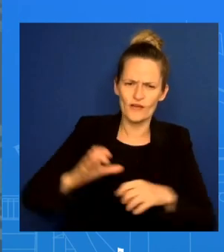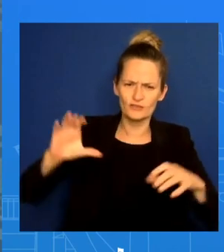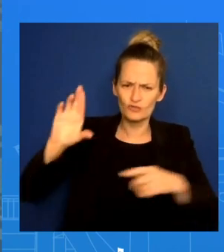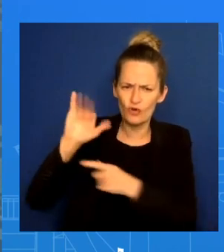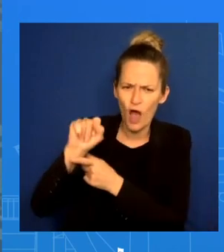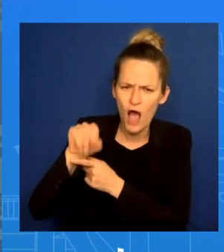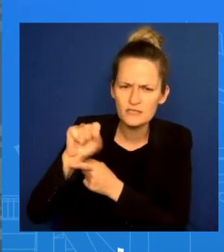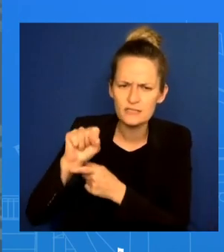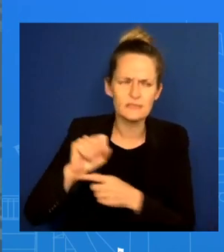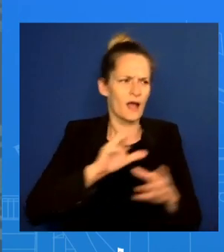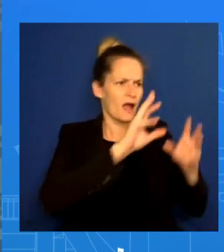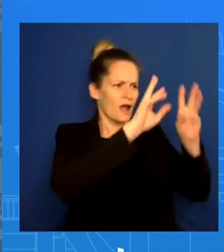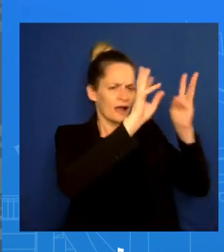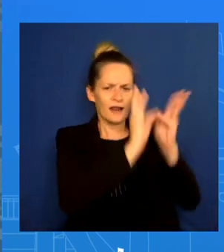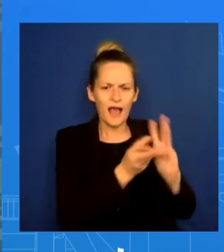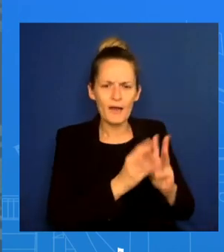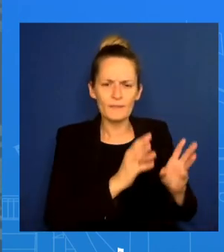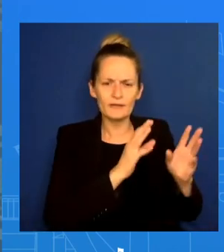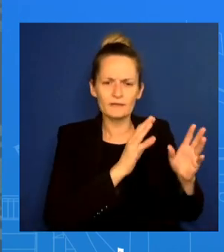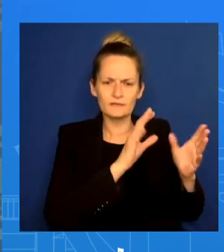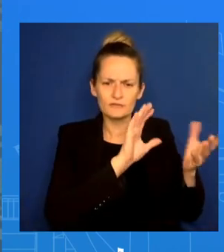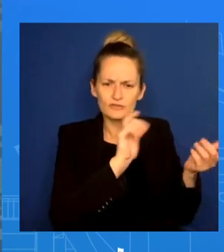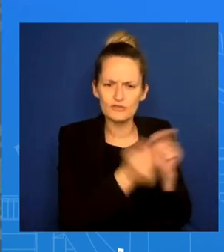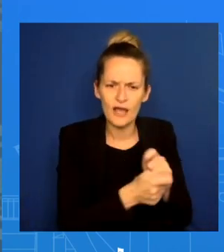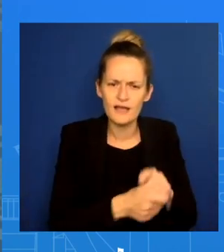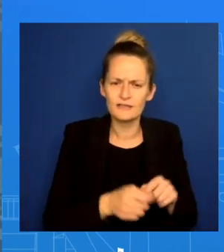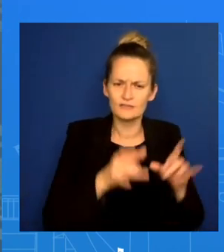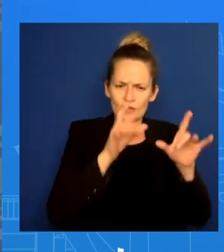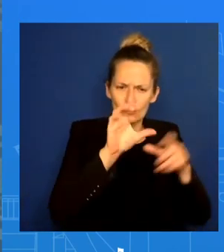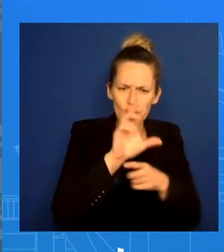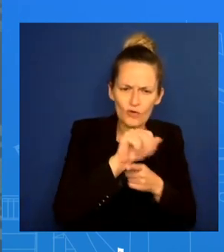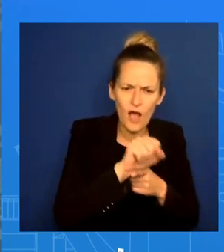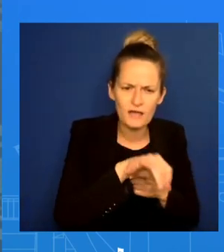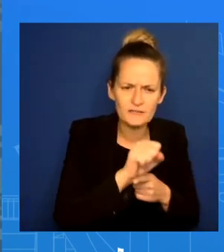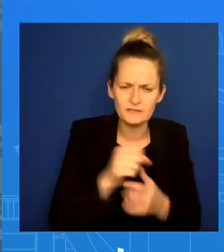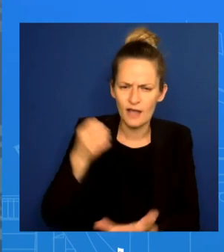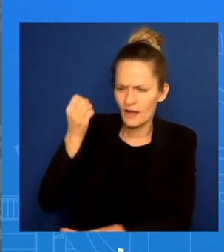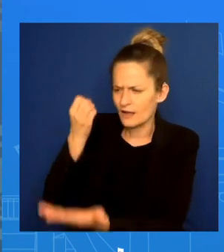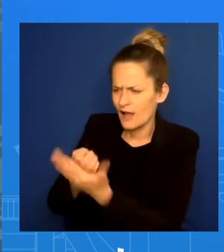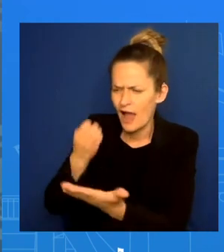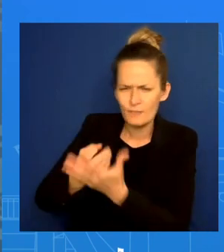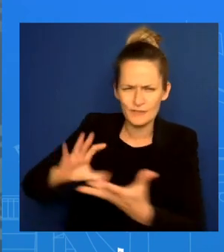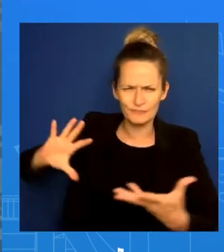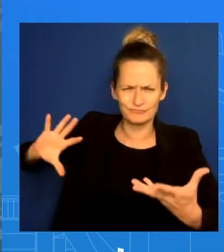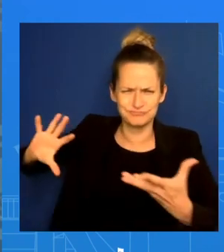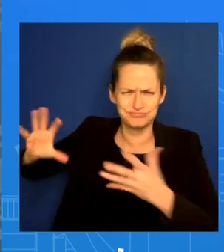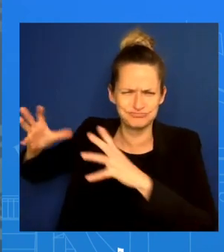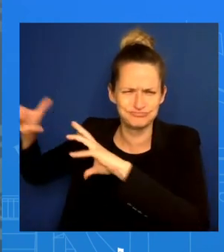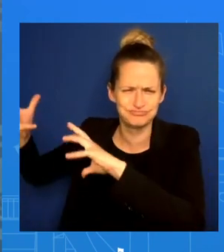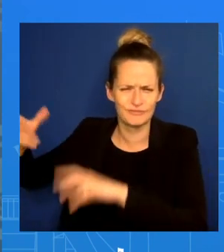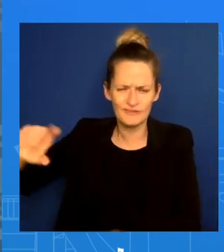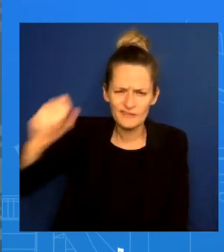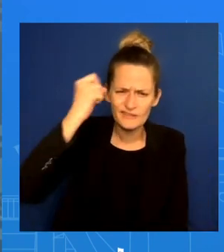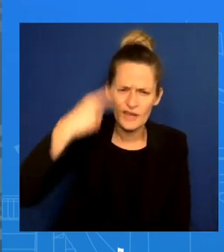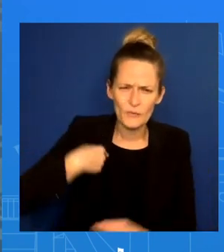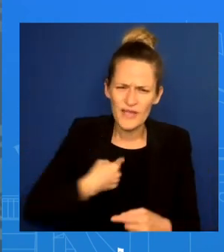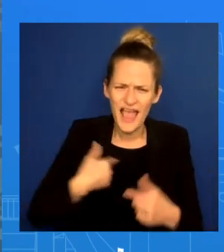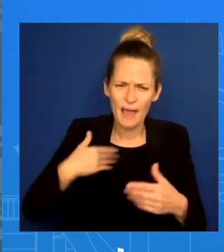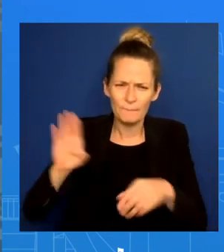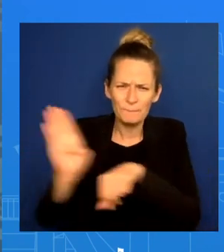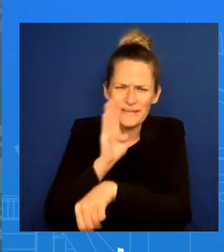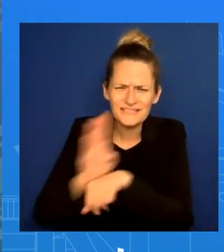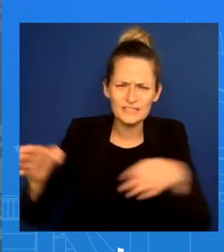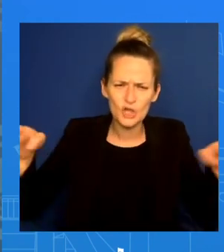that right now. But the president turned the economy back on. There were businesses that were closed, schools that were closed, and because of the American Rescue Plan, by the